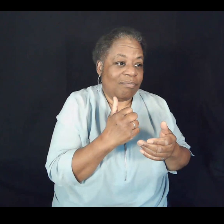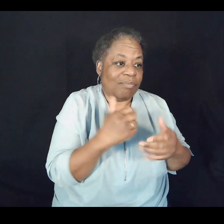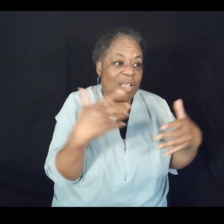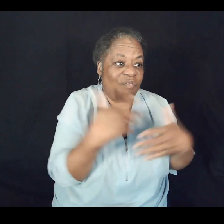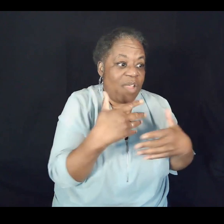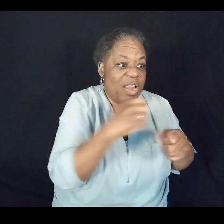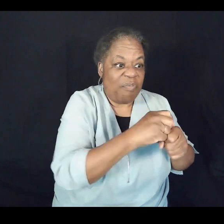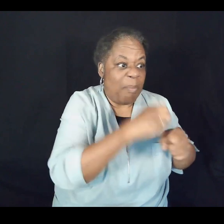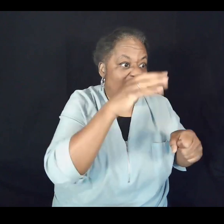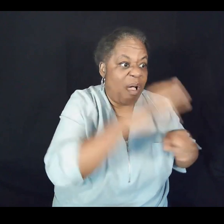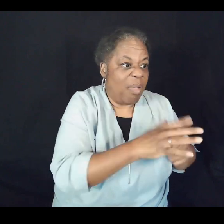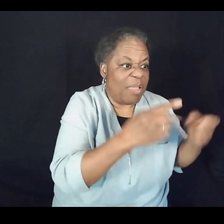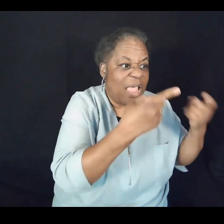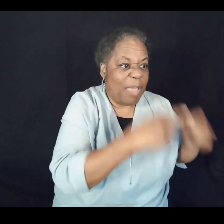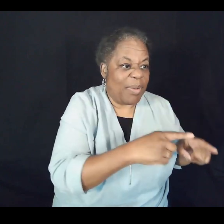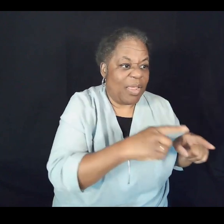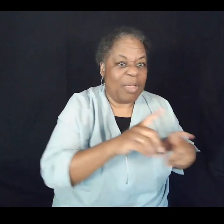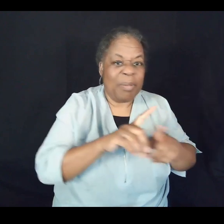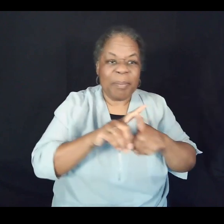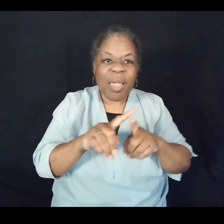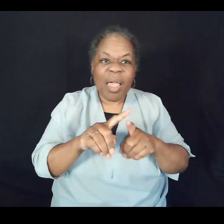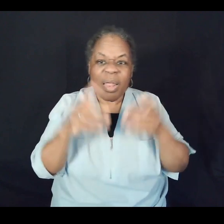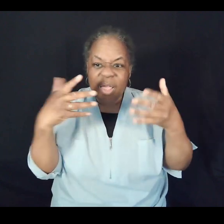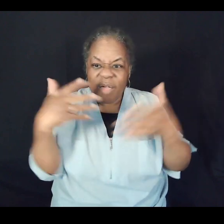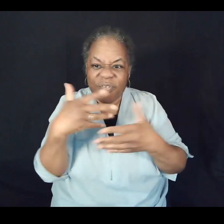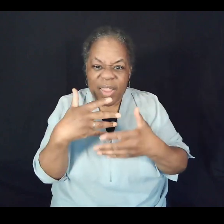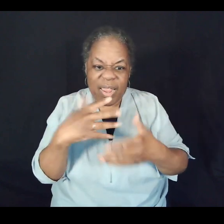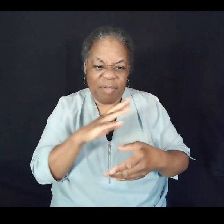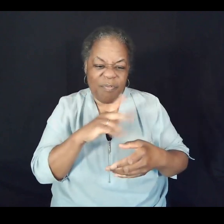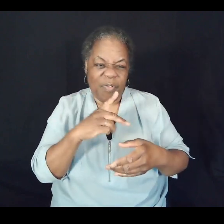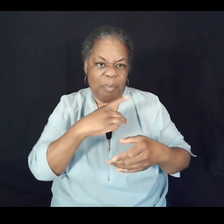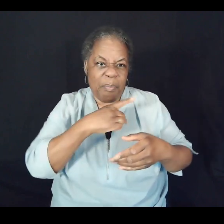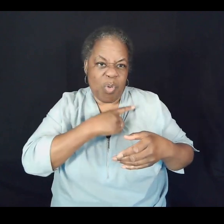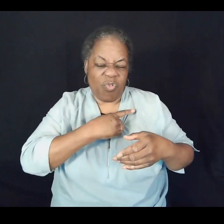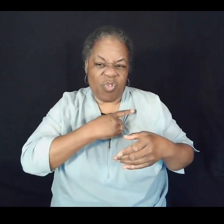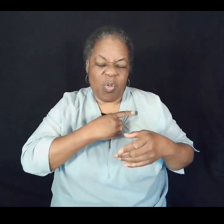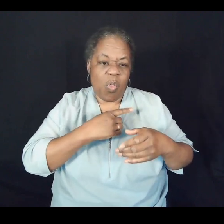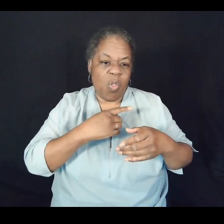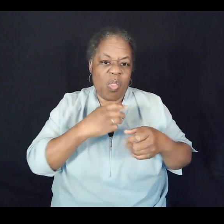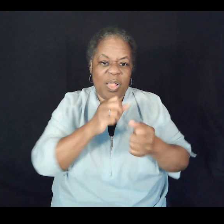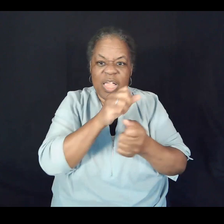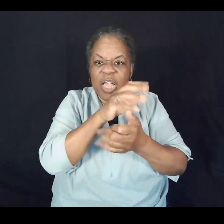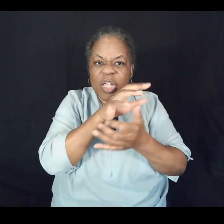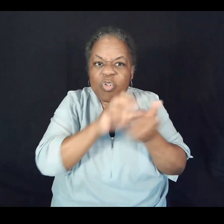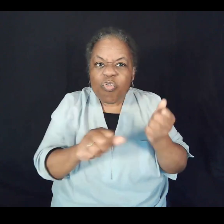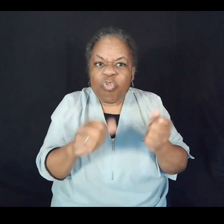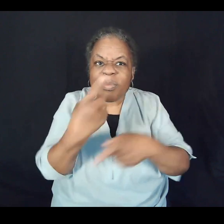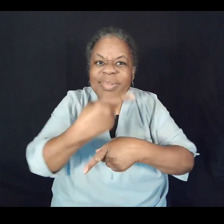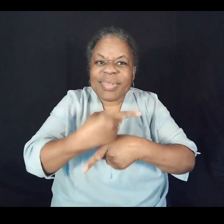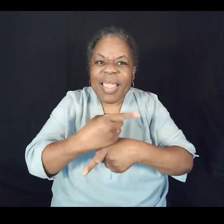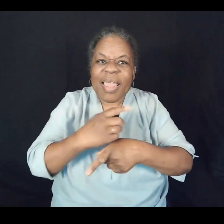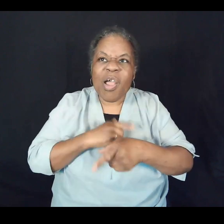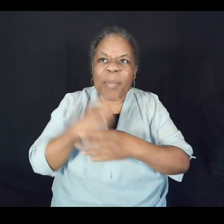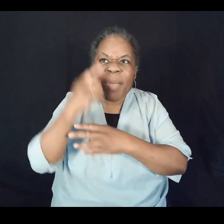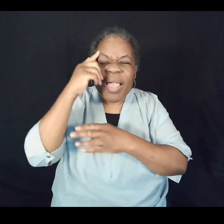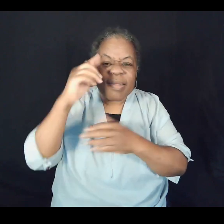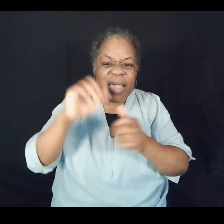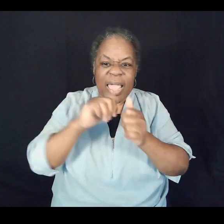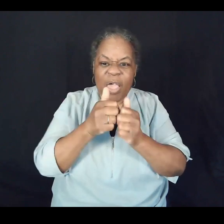about our personal doomsday scenarios that kind of exist in our minds. How am I going to make it through right